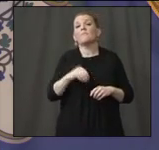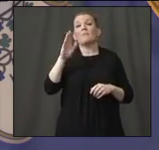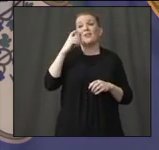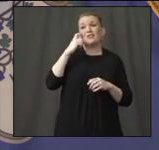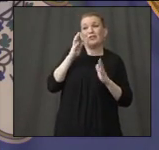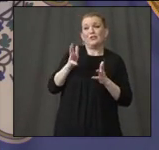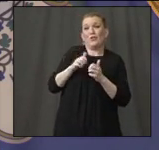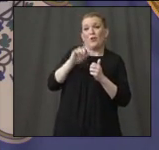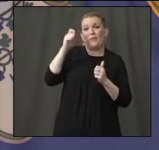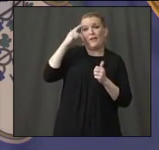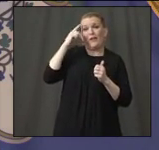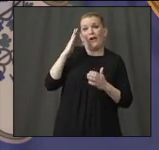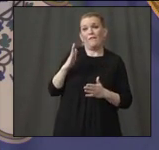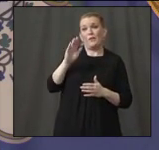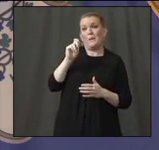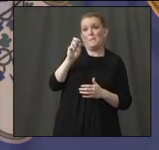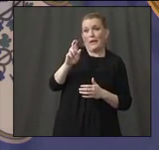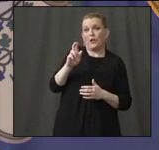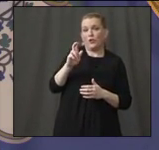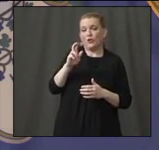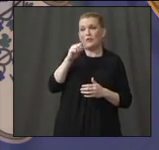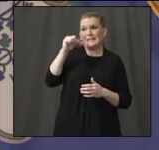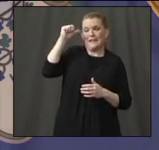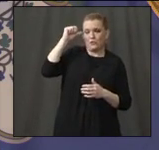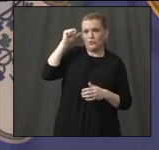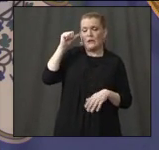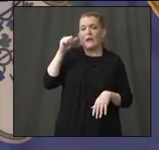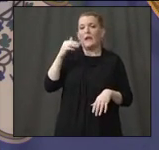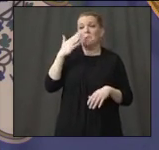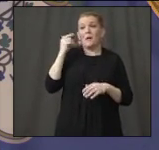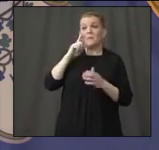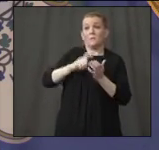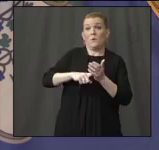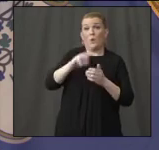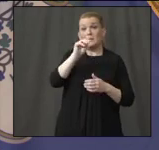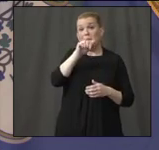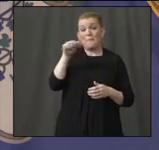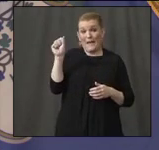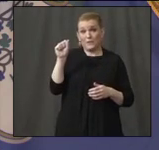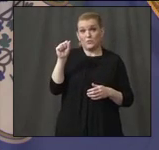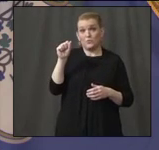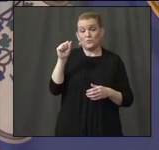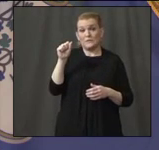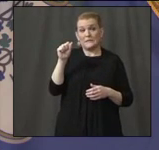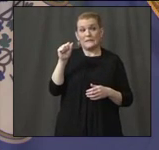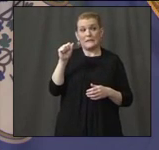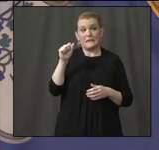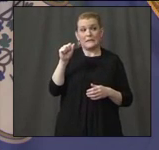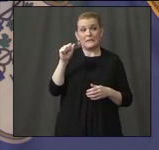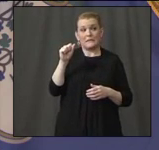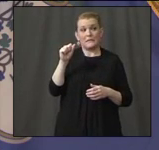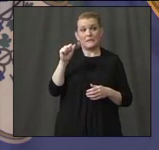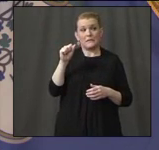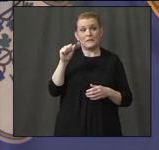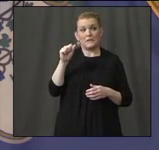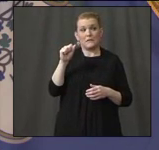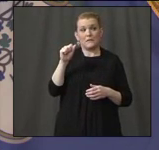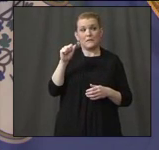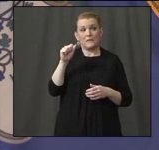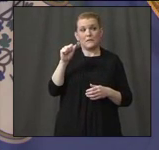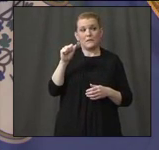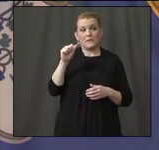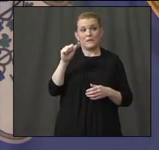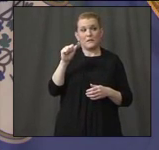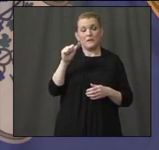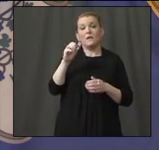the day, what was interesting in the first couple weeks in Massachusetts is, to get real context, you sometimes have to make a phone call to